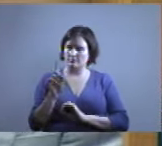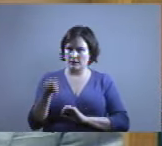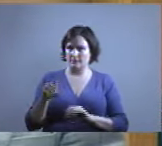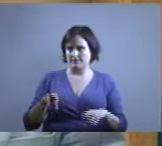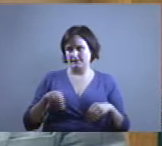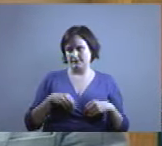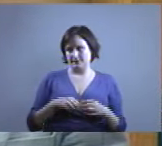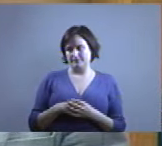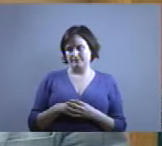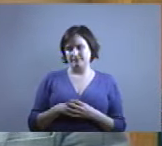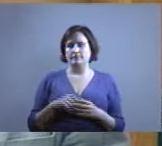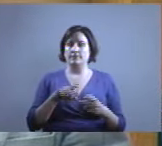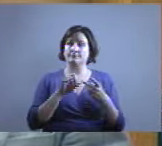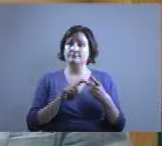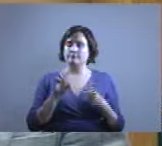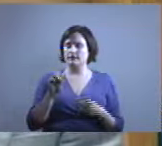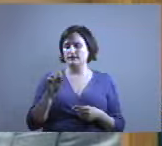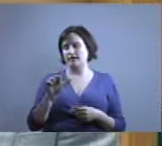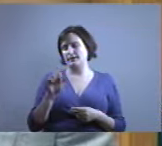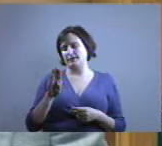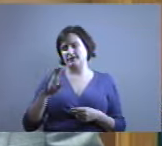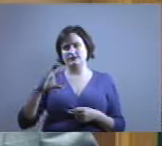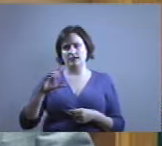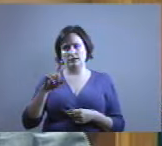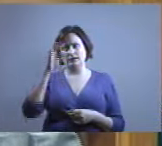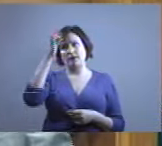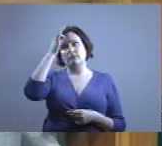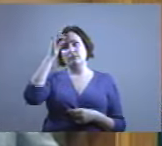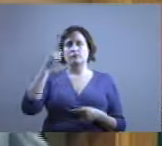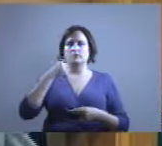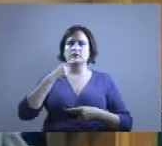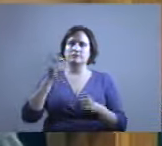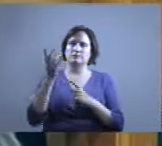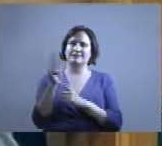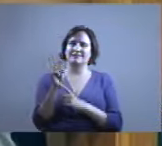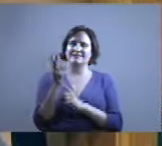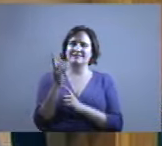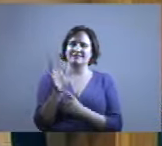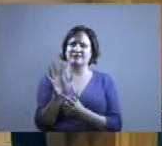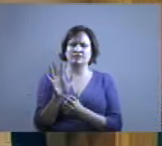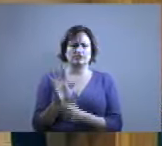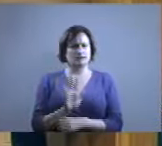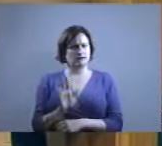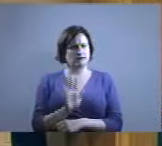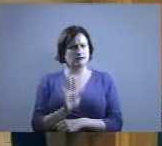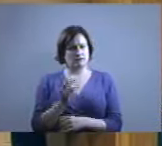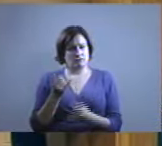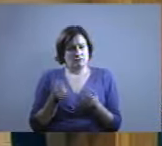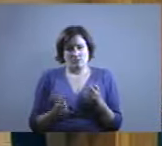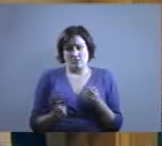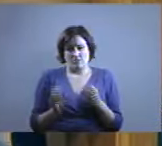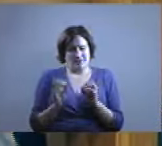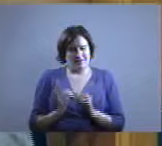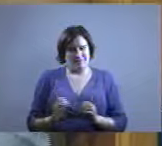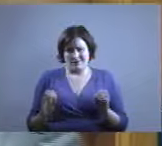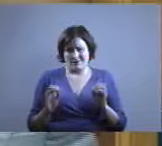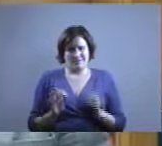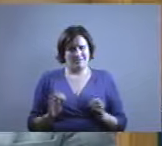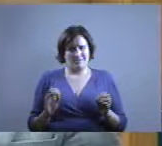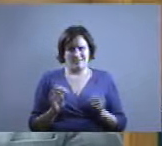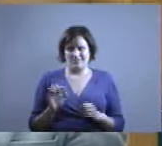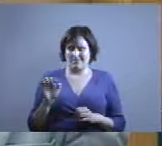the SABC as a state broadcaster. There is absolutely nothing wrong for the public broadcaster